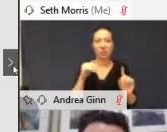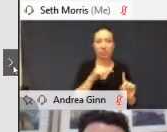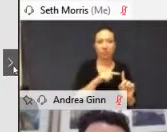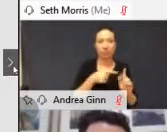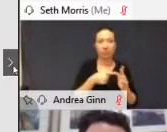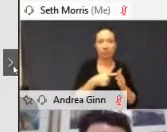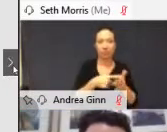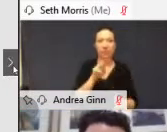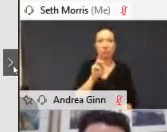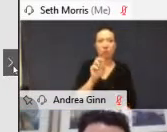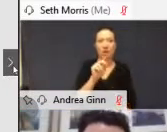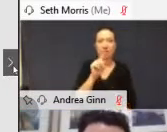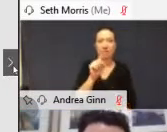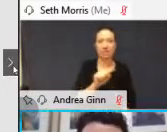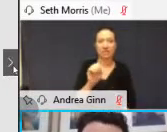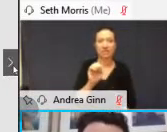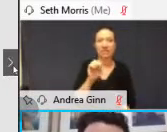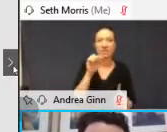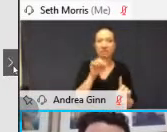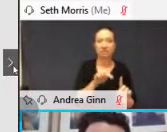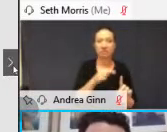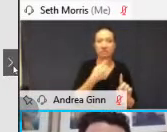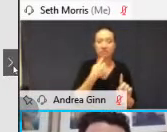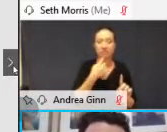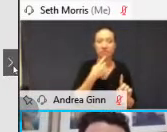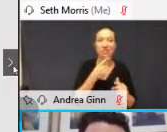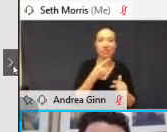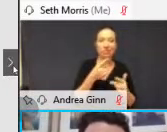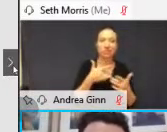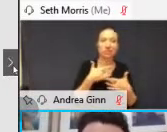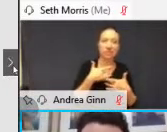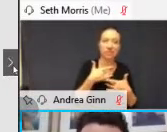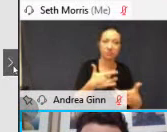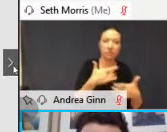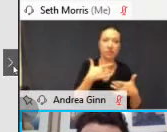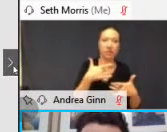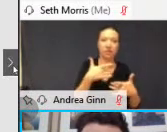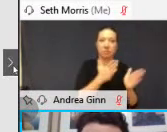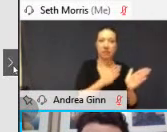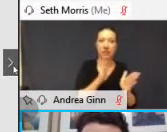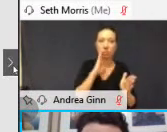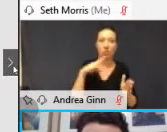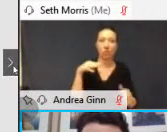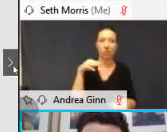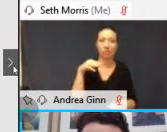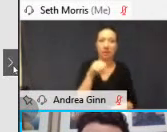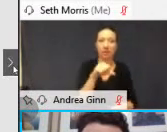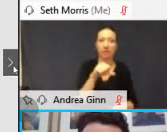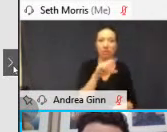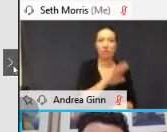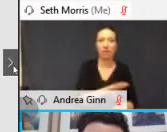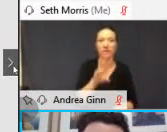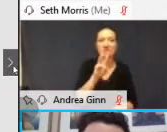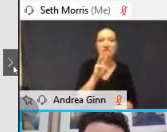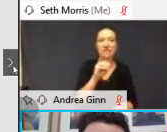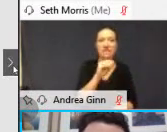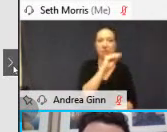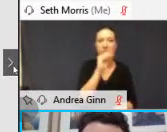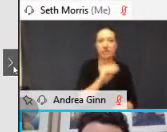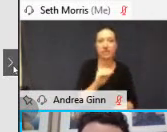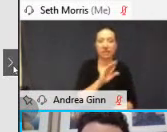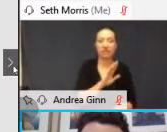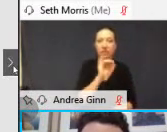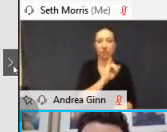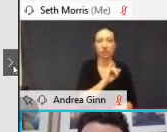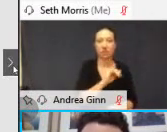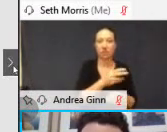here is that on average, this plan would cover about 60% of the costs, and the